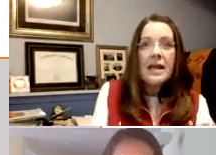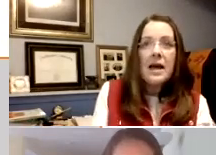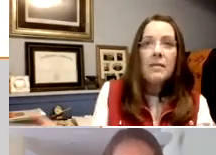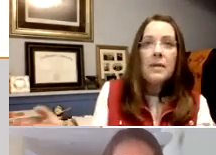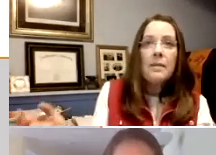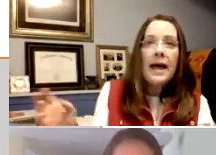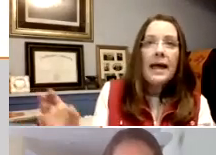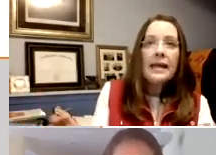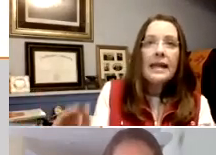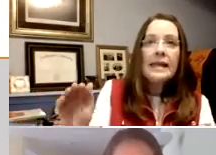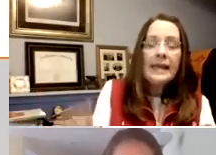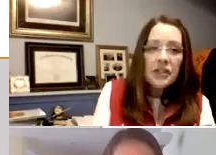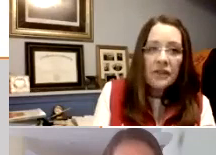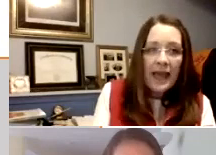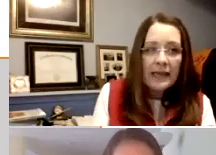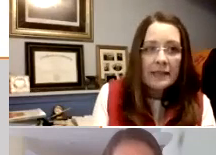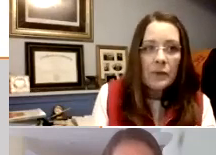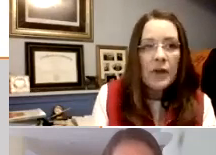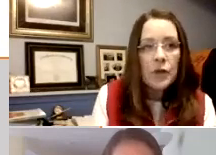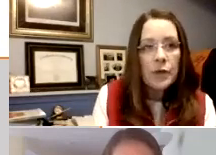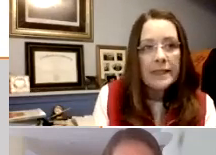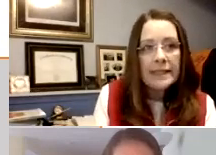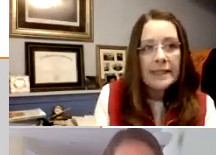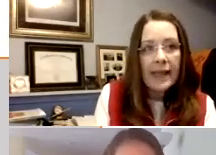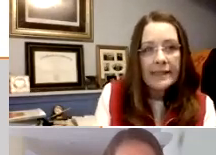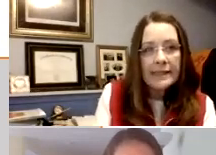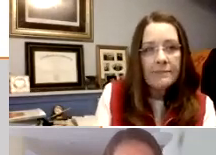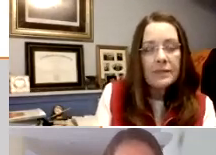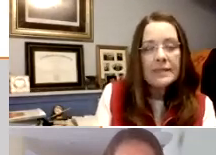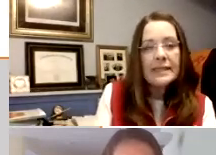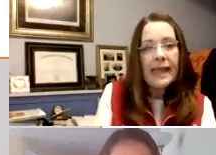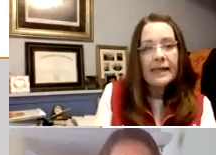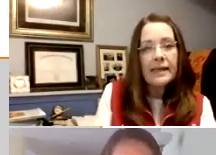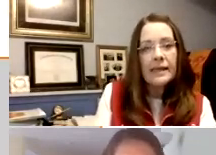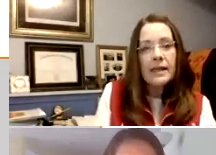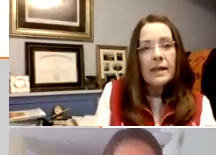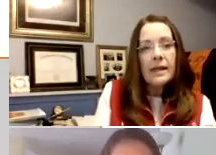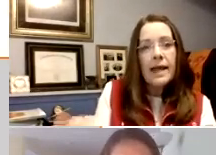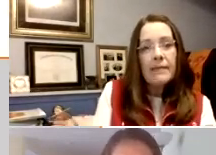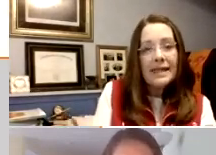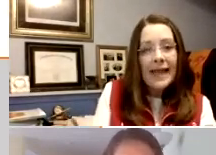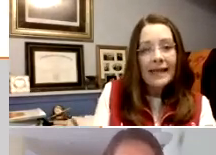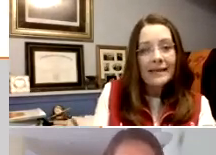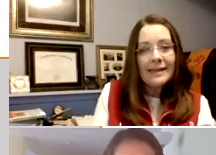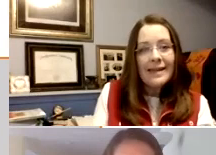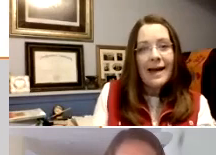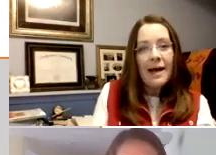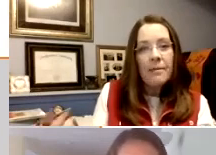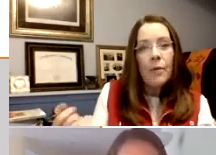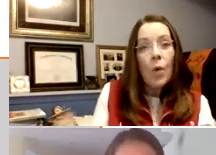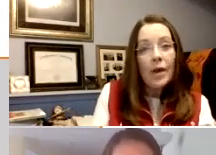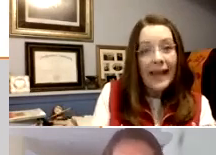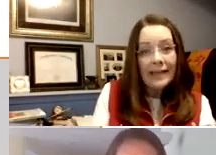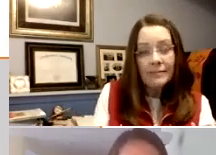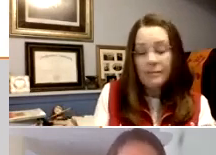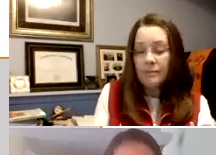that. But in each phase, we want to use this light to gain and maintain